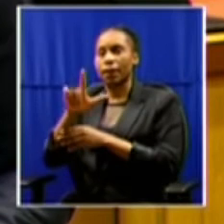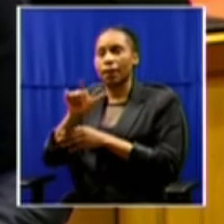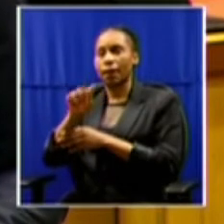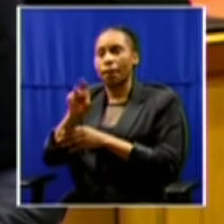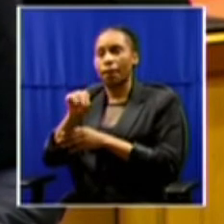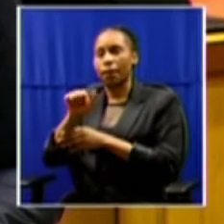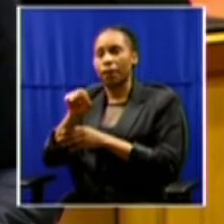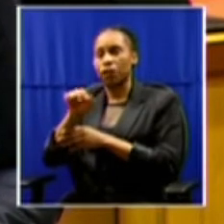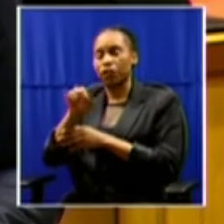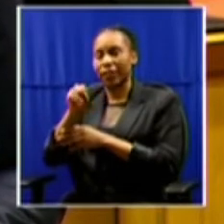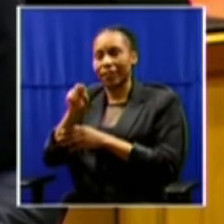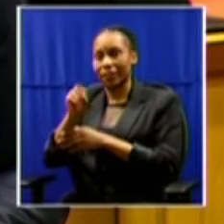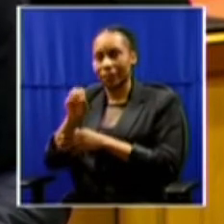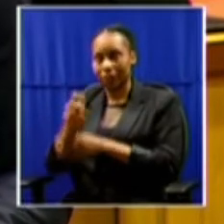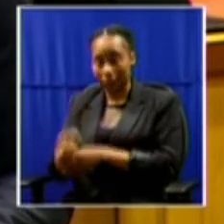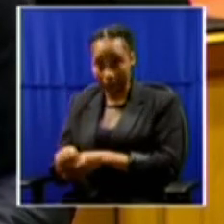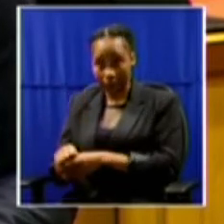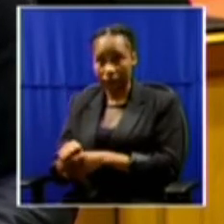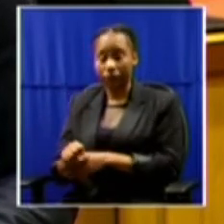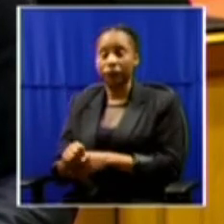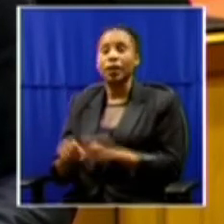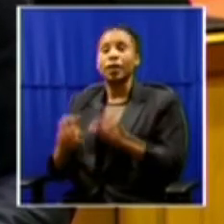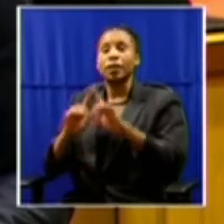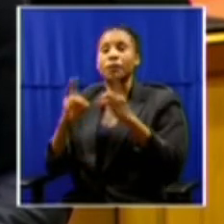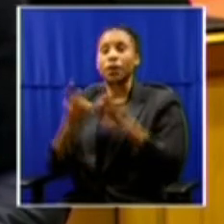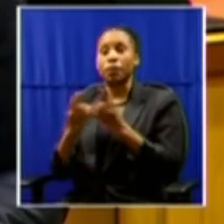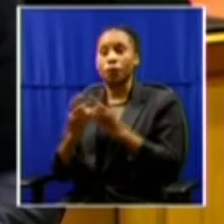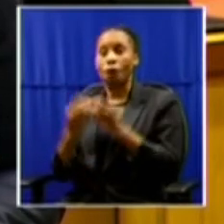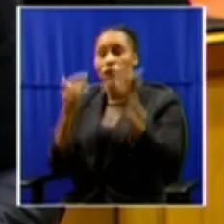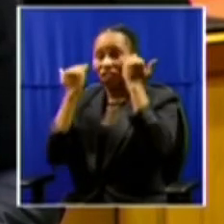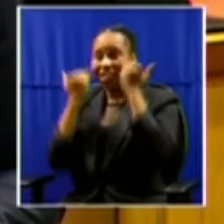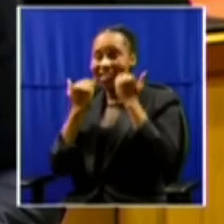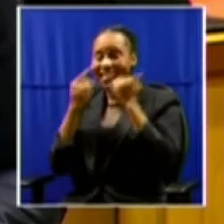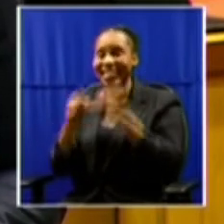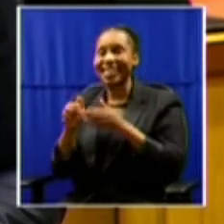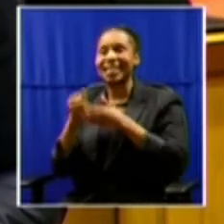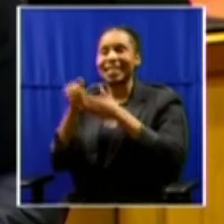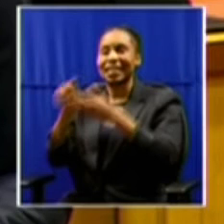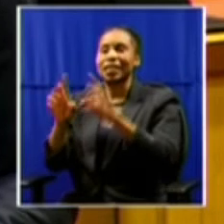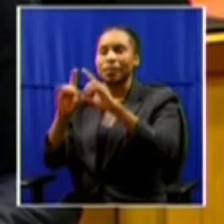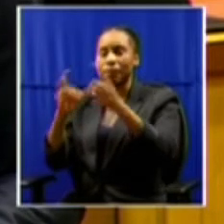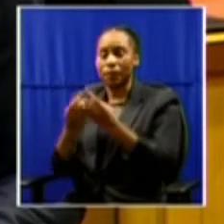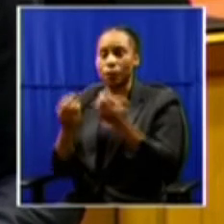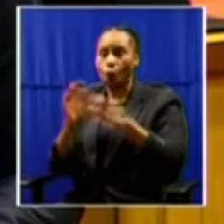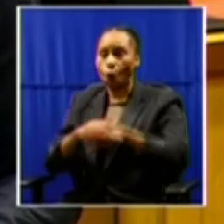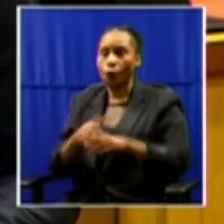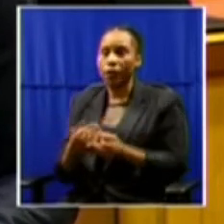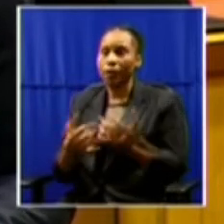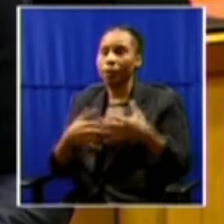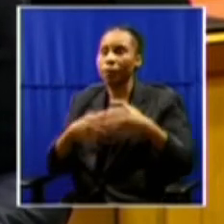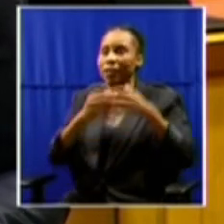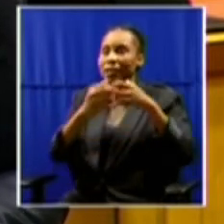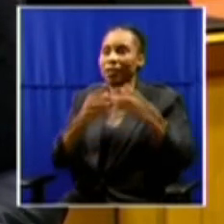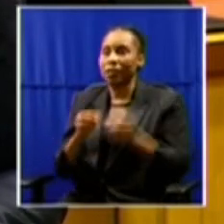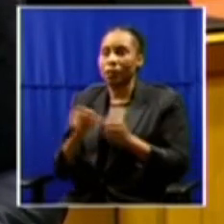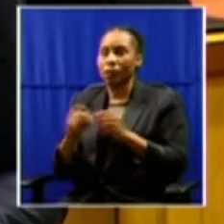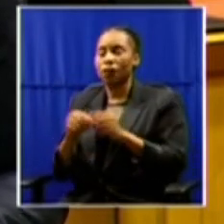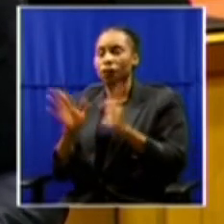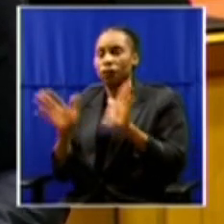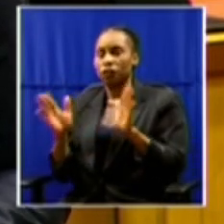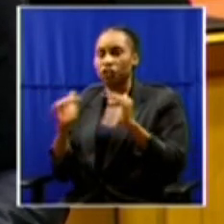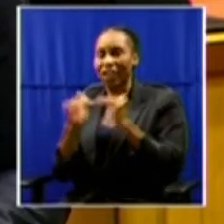Other interventions. The Department of Justice is a leading department on the implementation strategy in the justice and crime